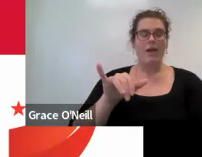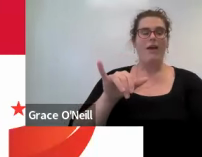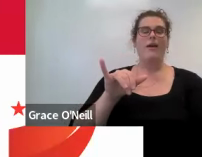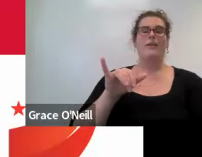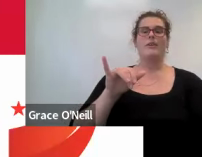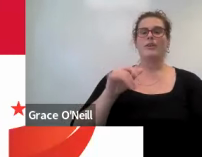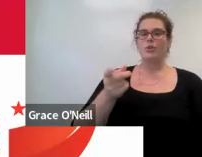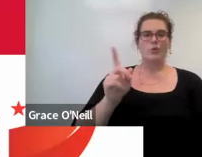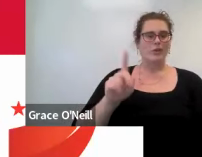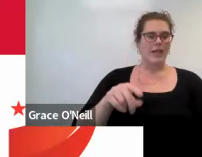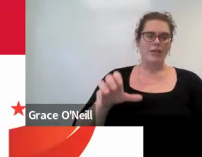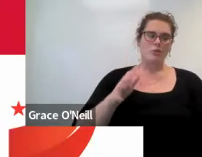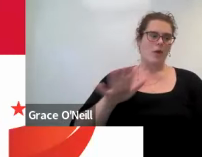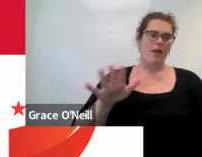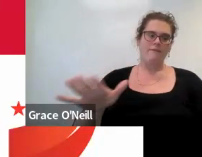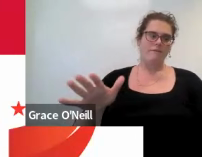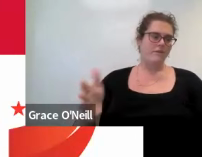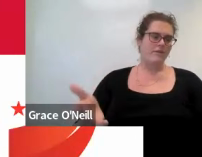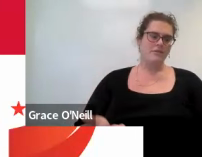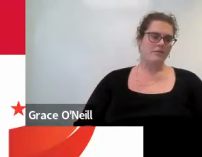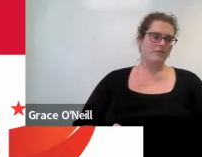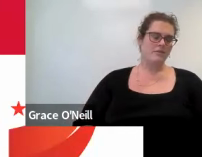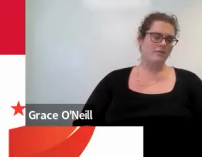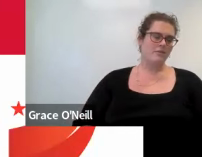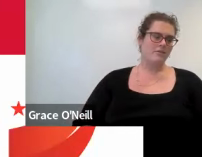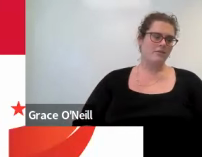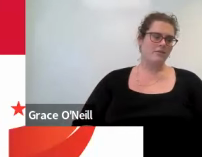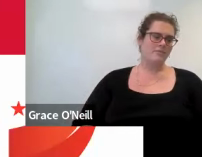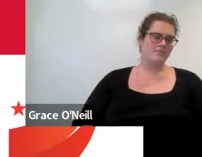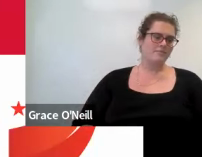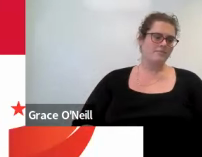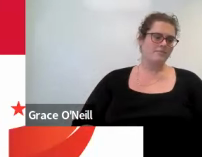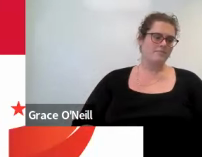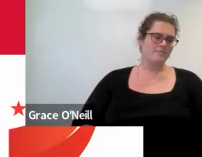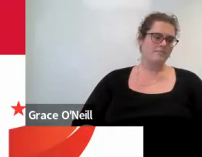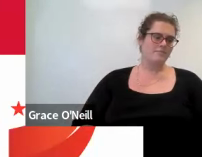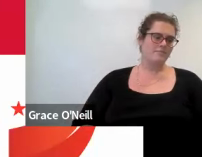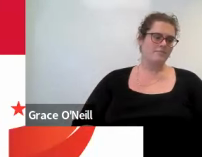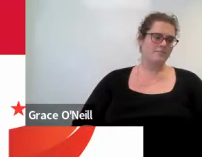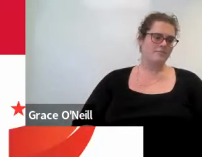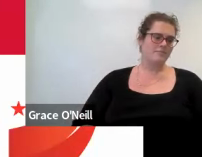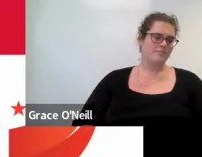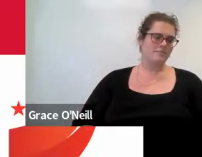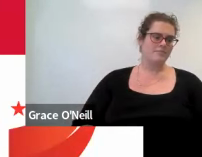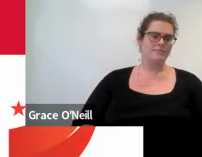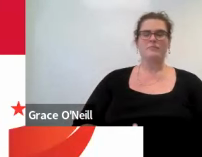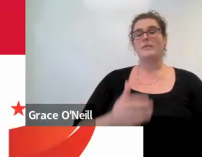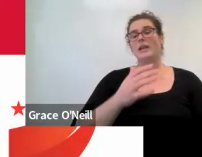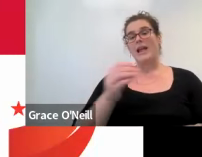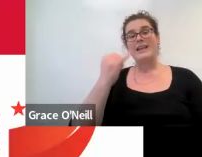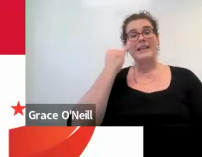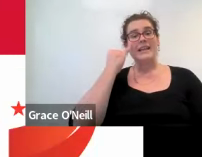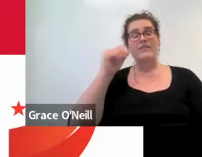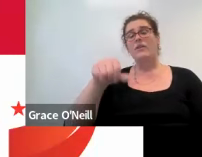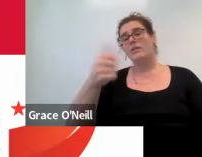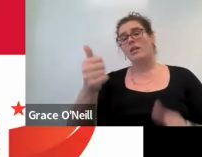never do enough during a situation like this. And then in the event of another public health emergency, start